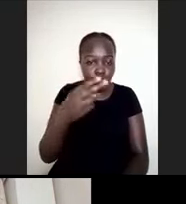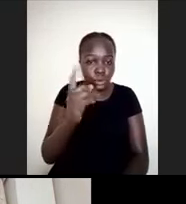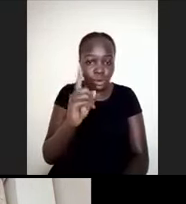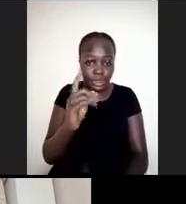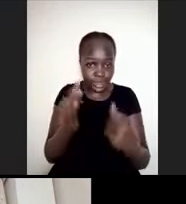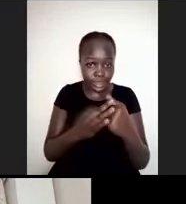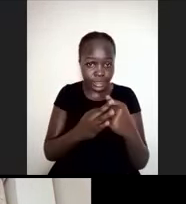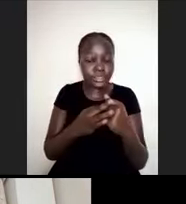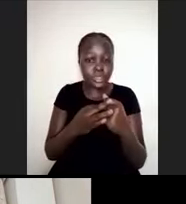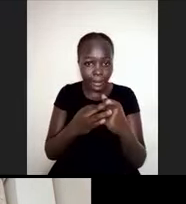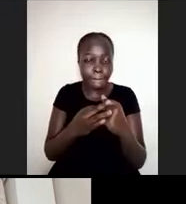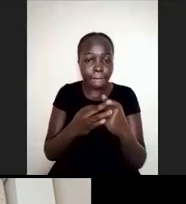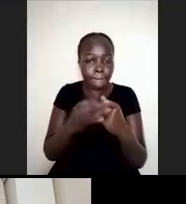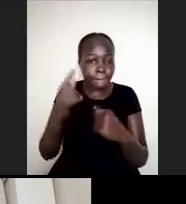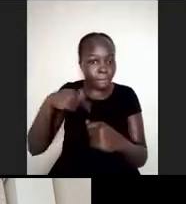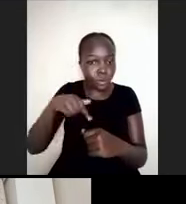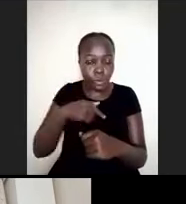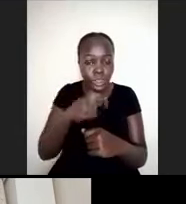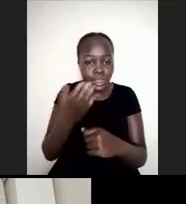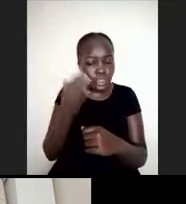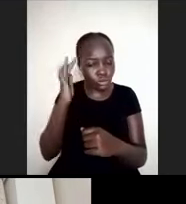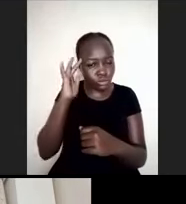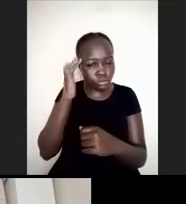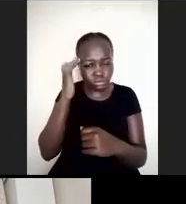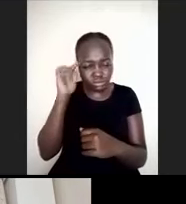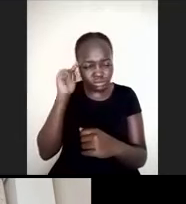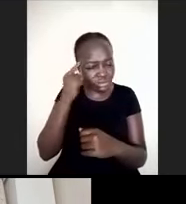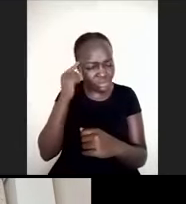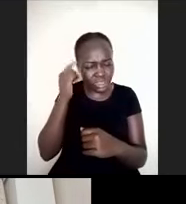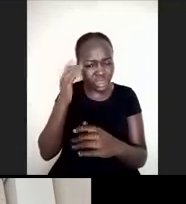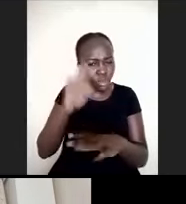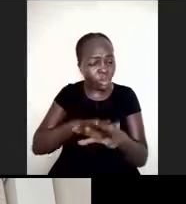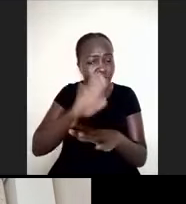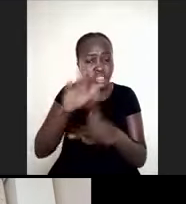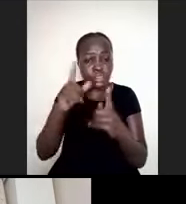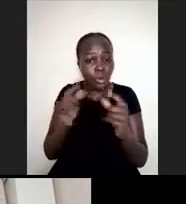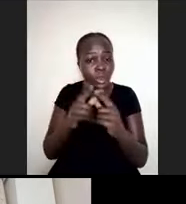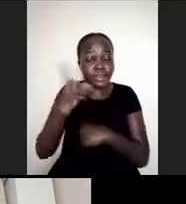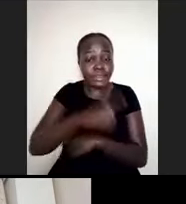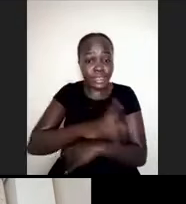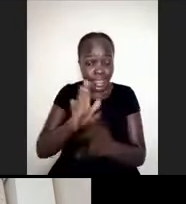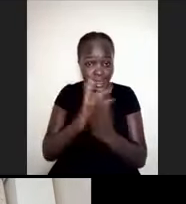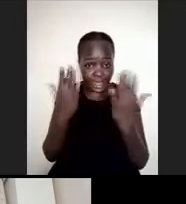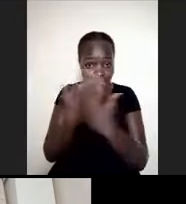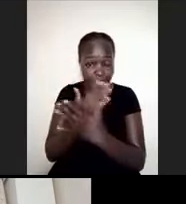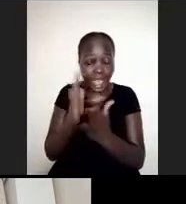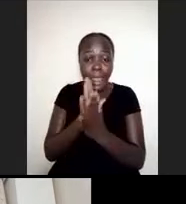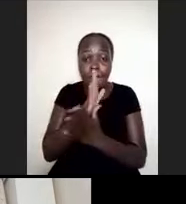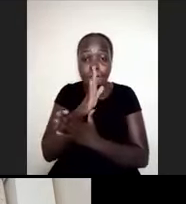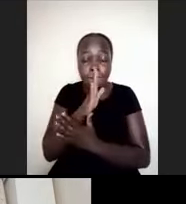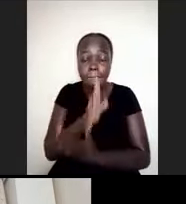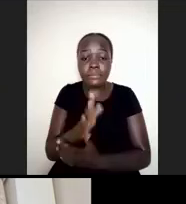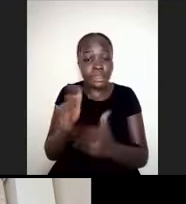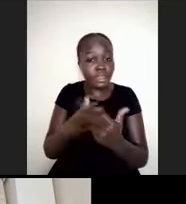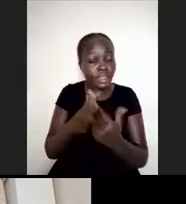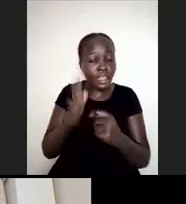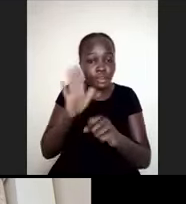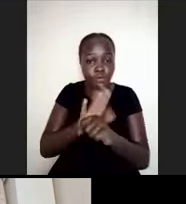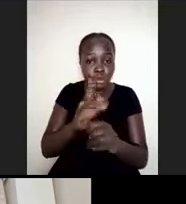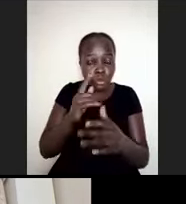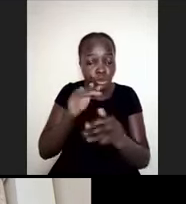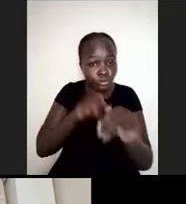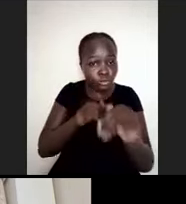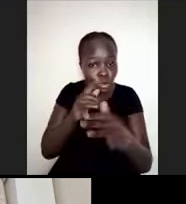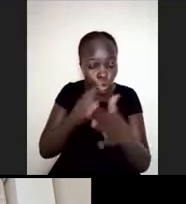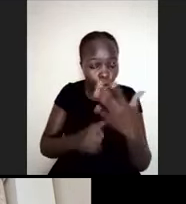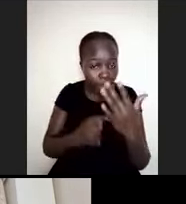that we should meditate on his word day and night, and be careful to follow what is written in it,